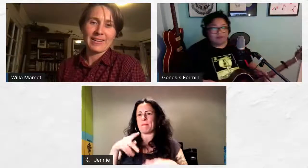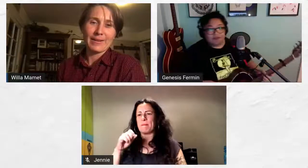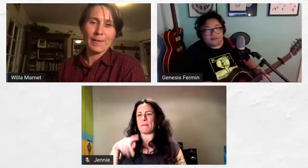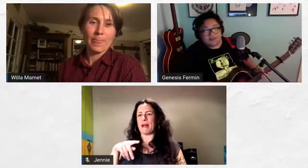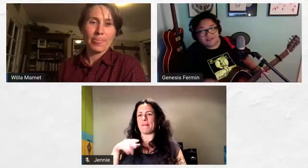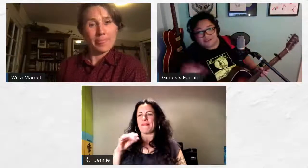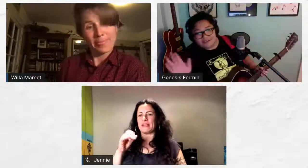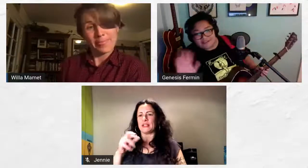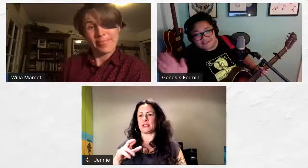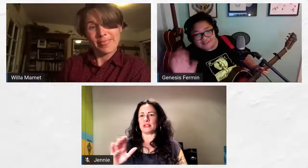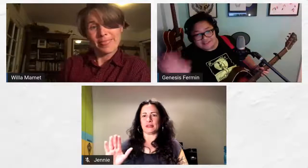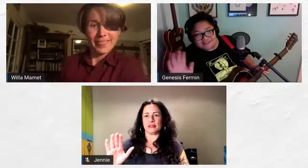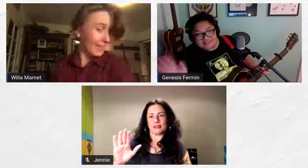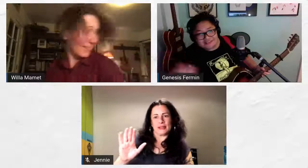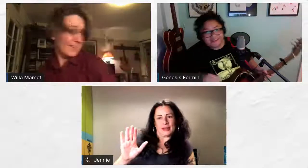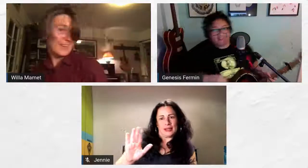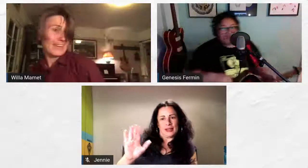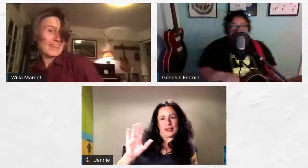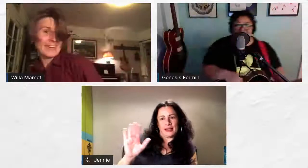I'm gonna.